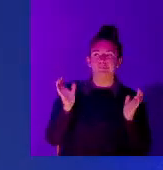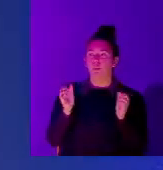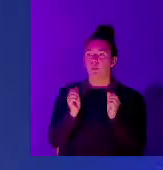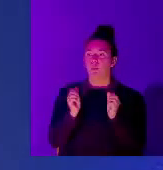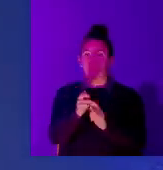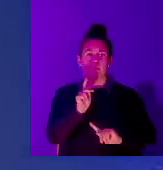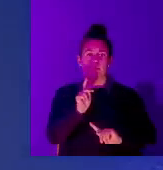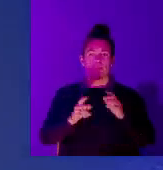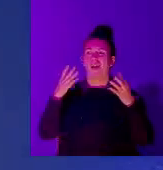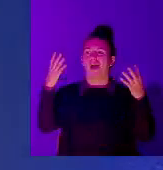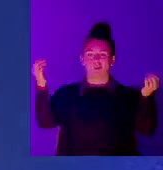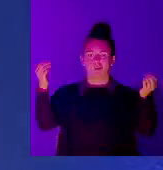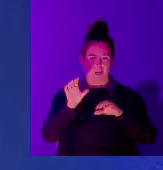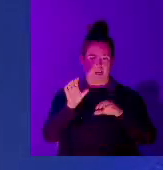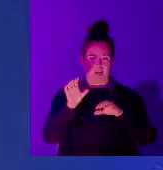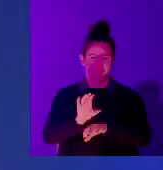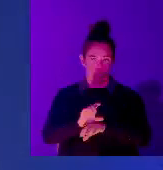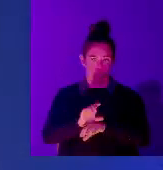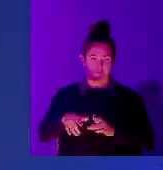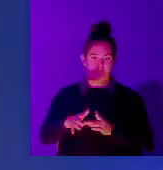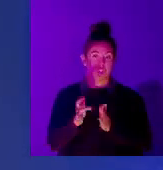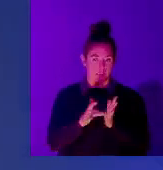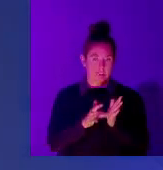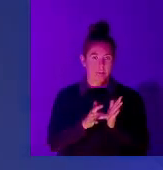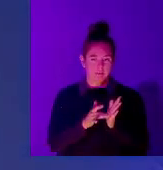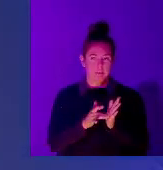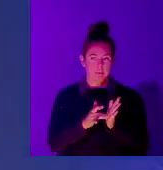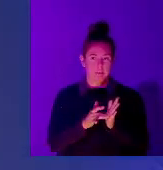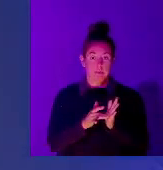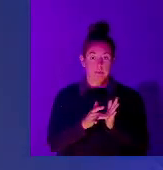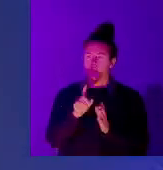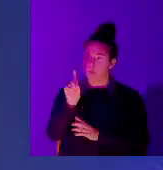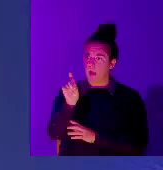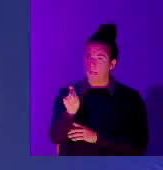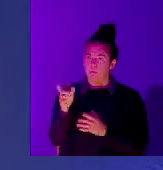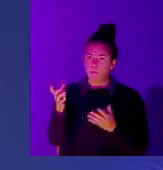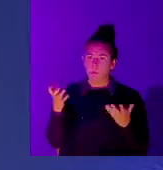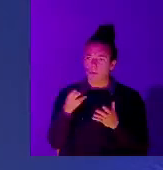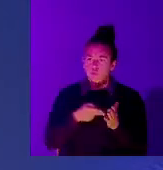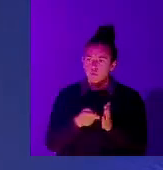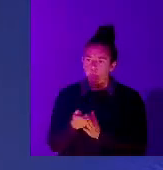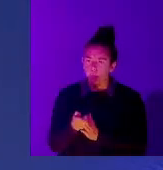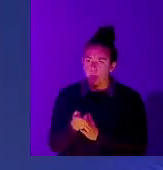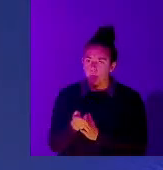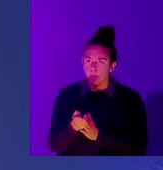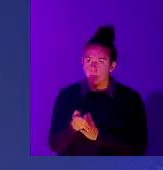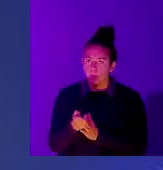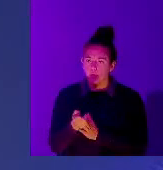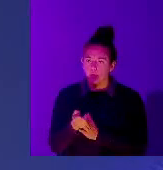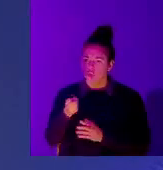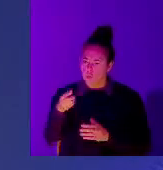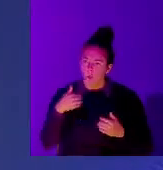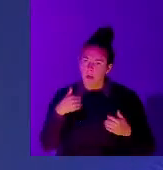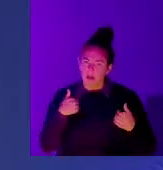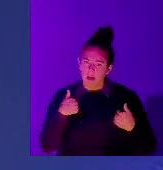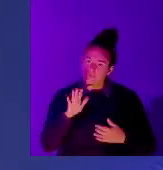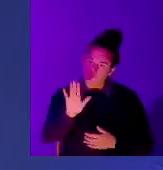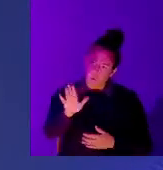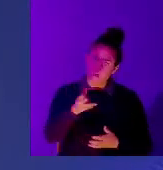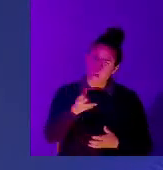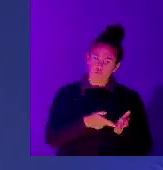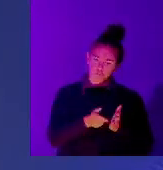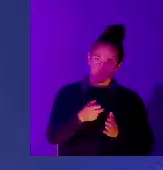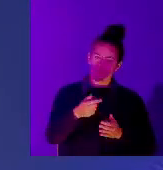of Jesus, they would ask you, what is truth? You have your truth, I have my truth. As long as